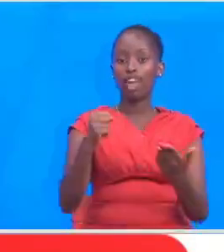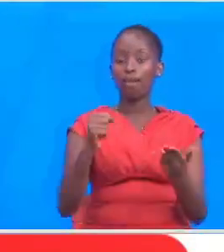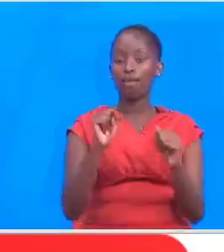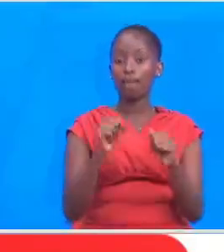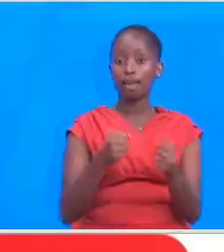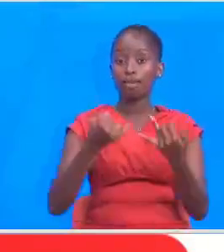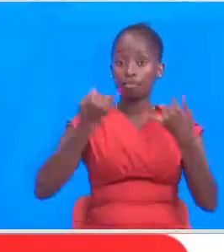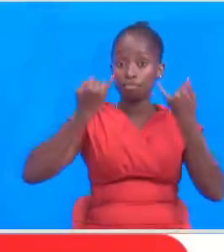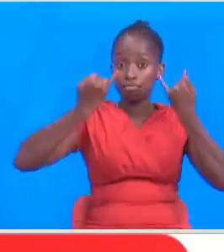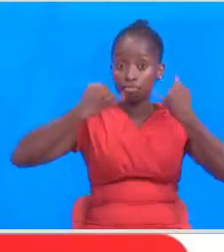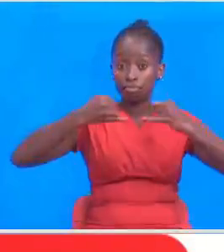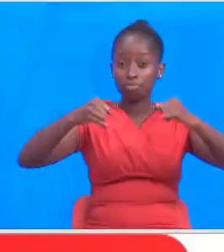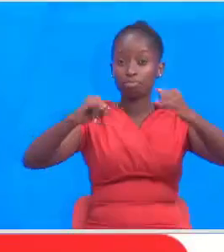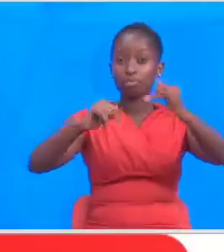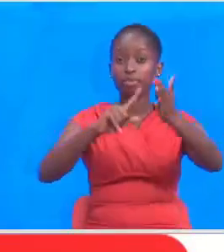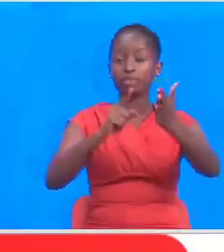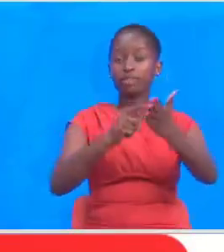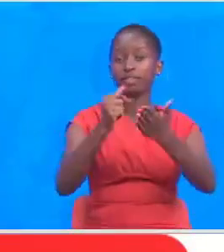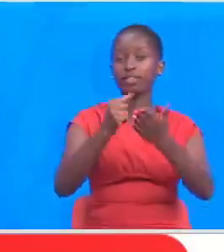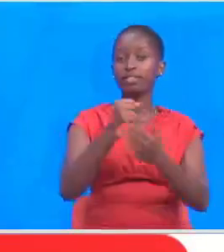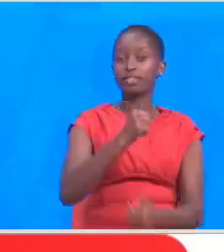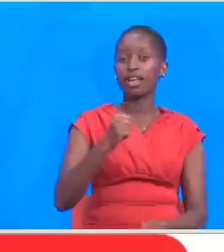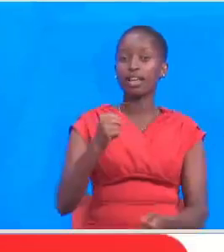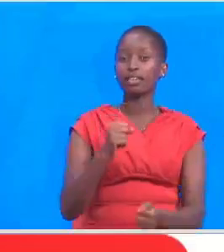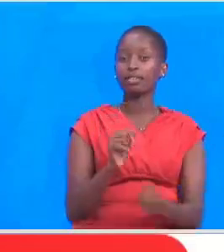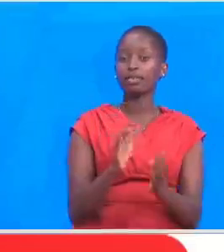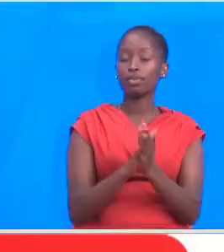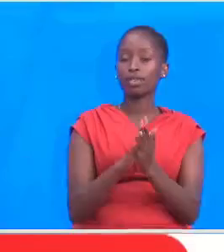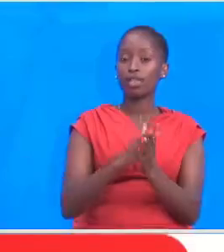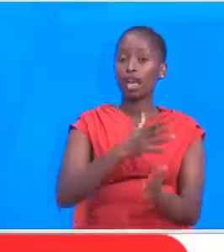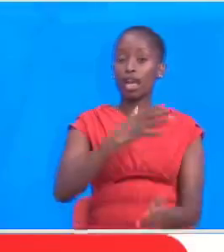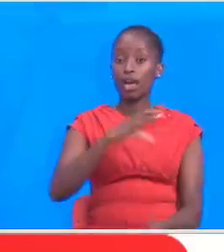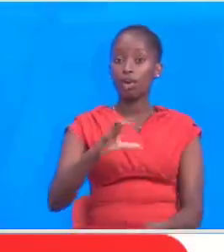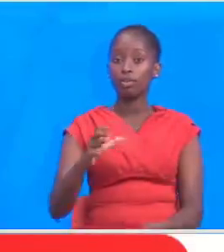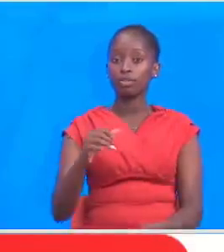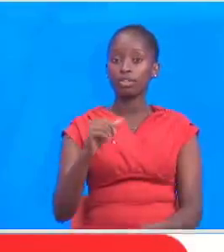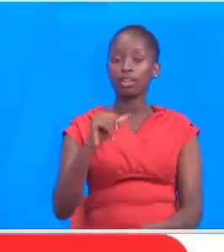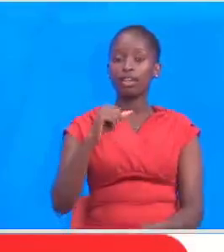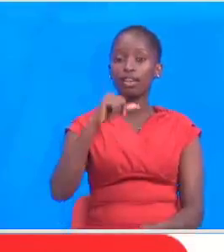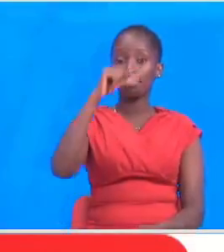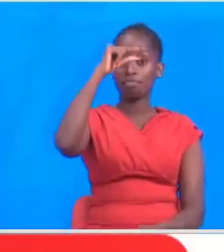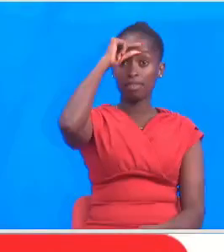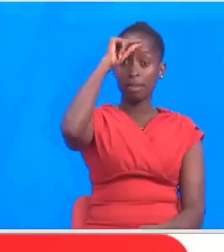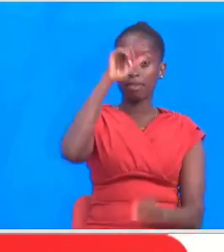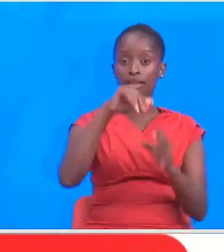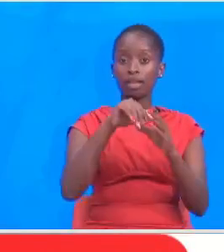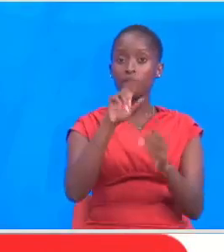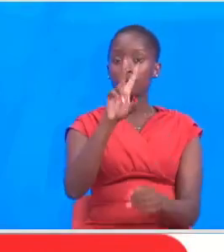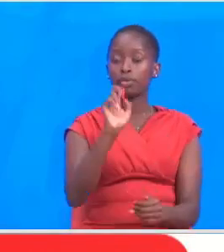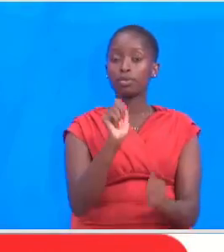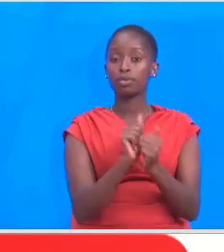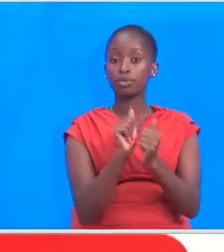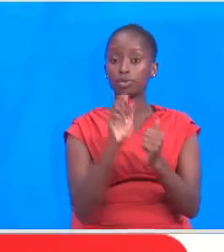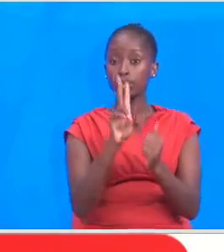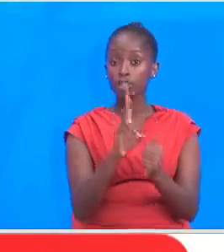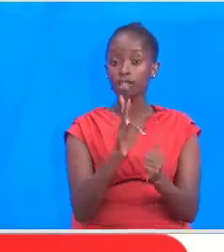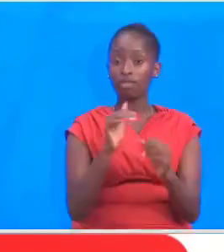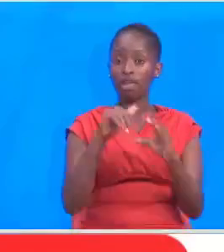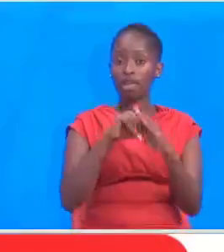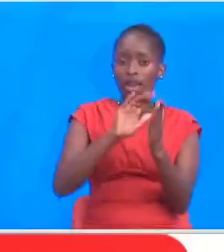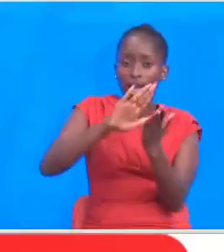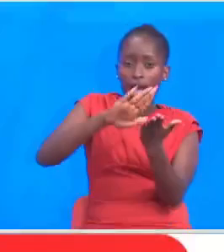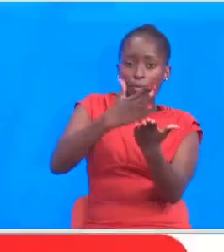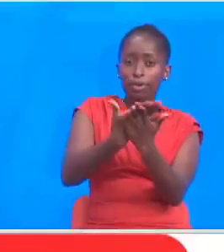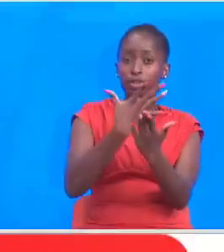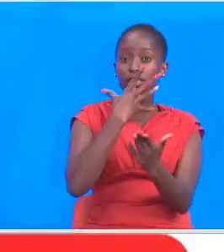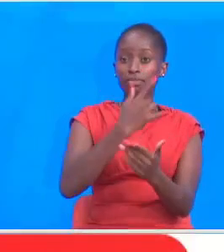the impeachment sections of the County Government's Act of 2012. Omtatah, in his application, further warns the